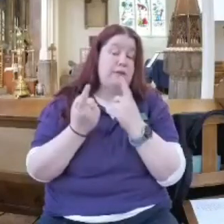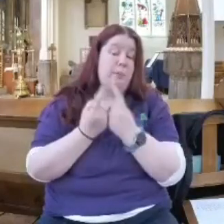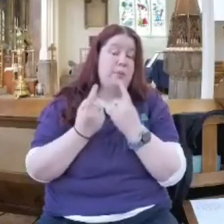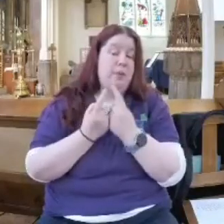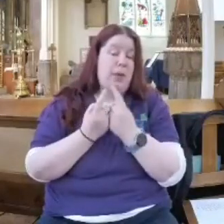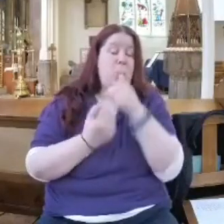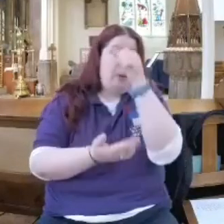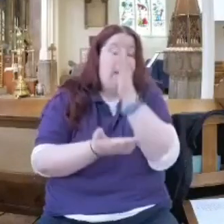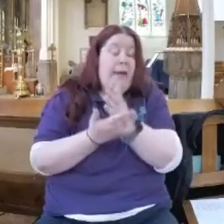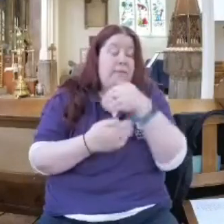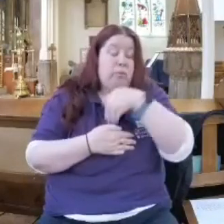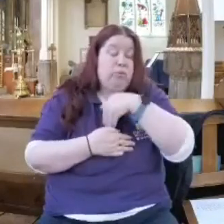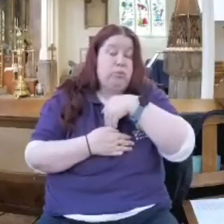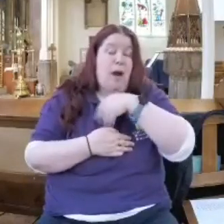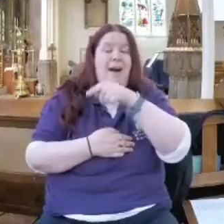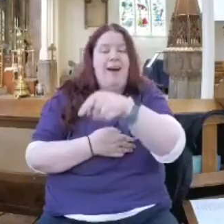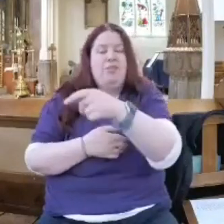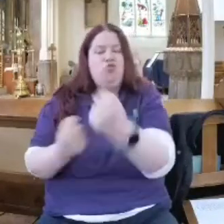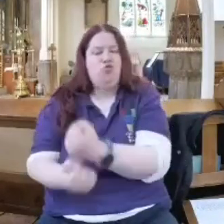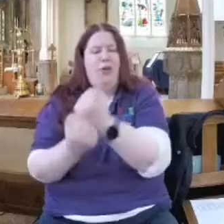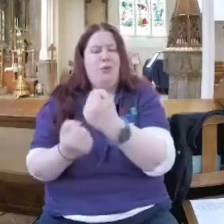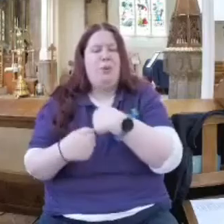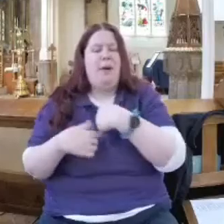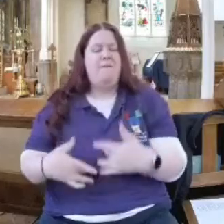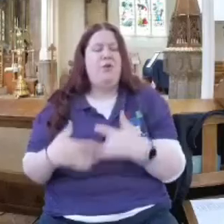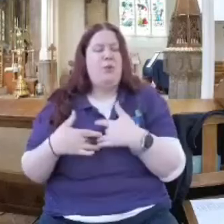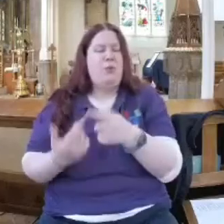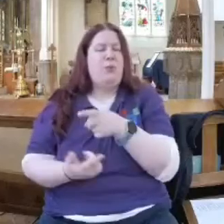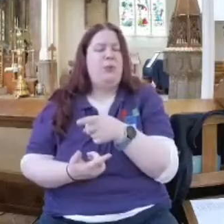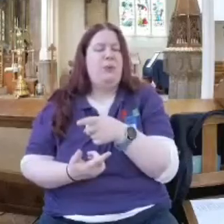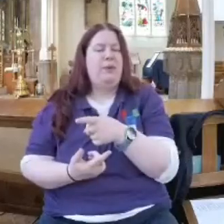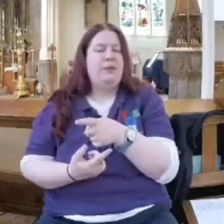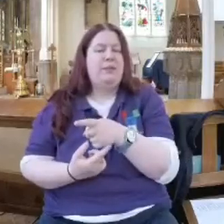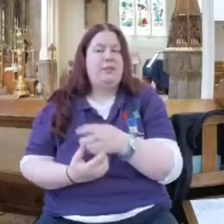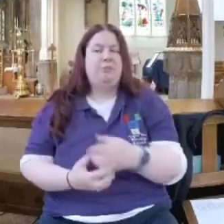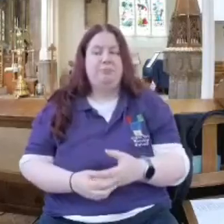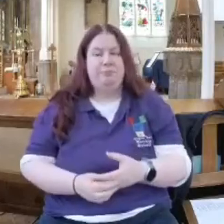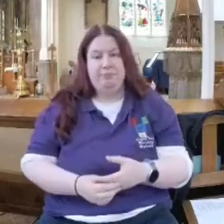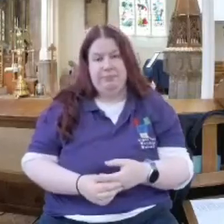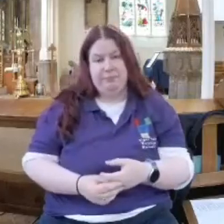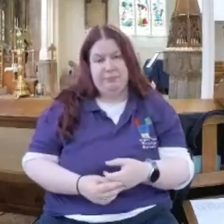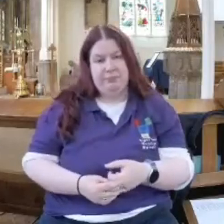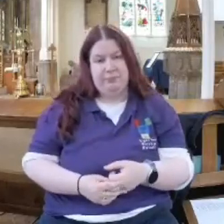hold, and then leave the reasons for holding their belief unexamined.